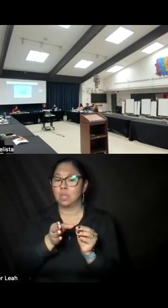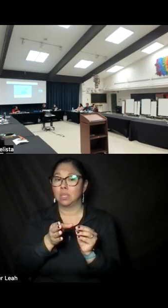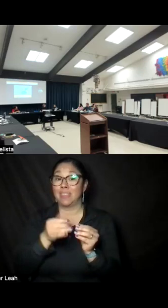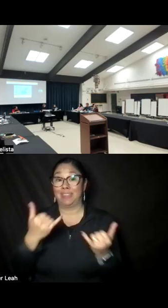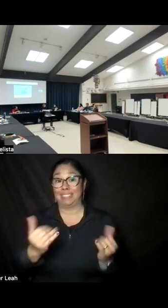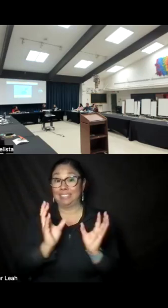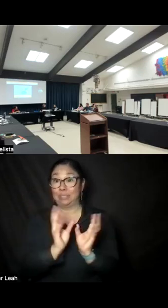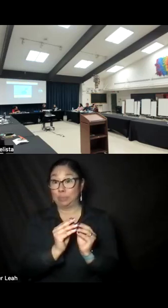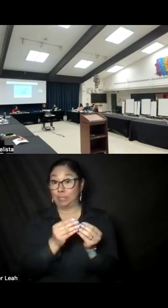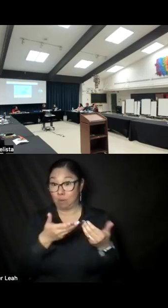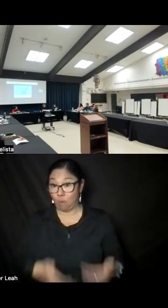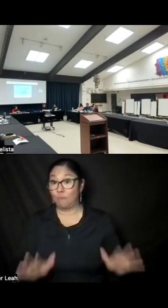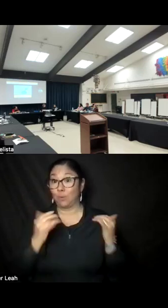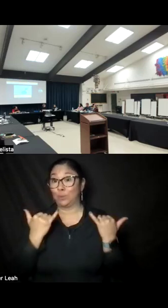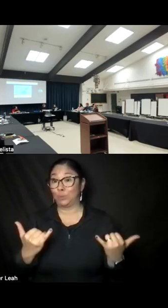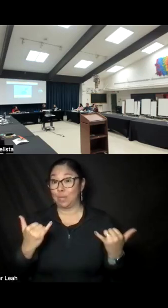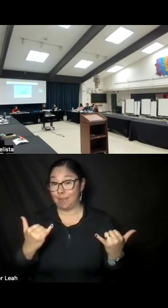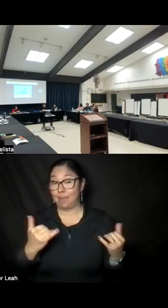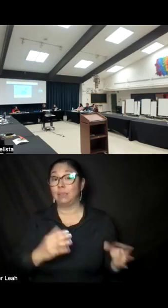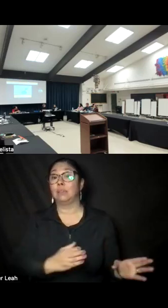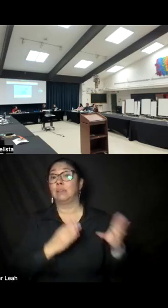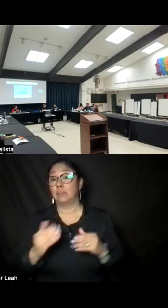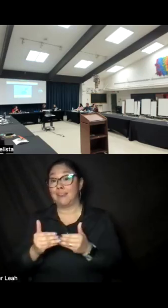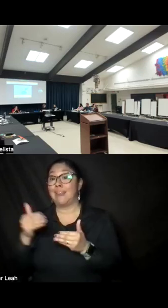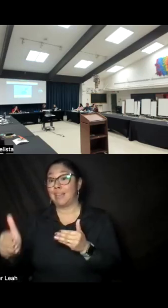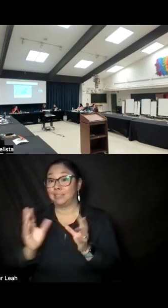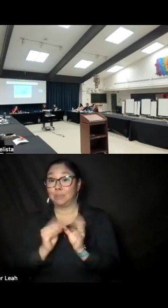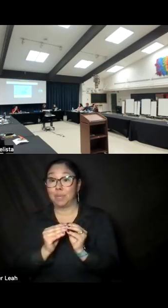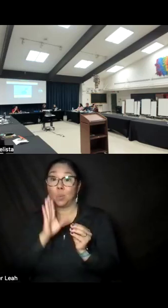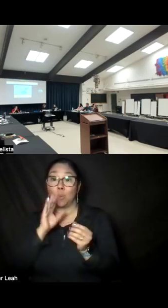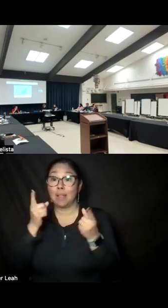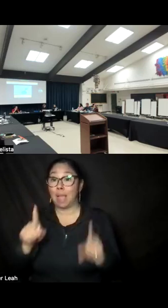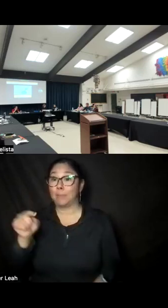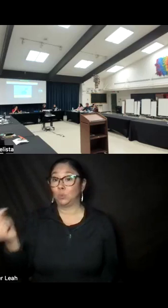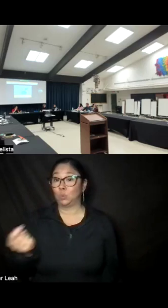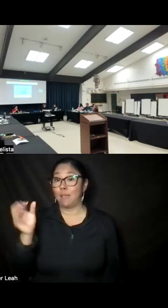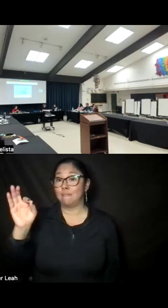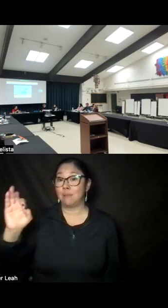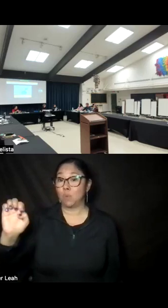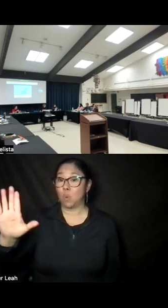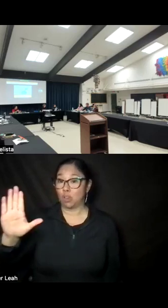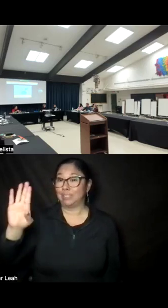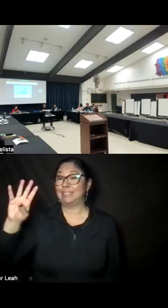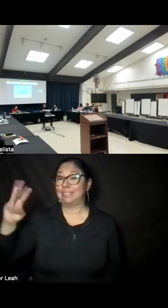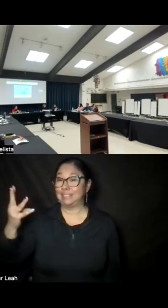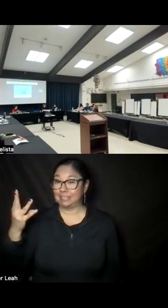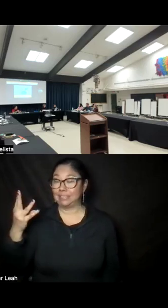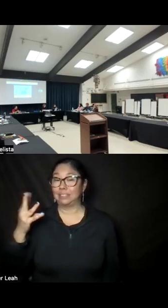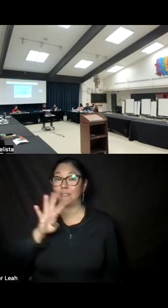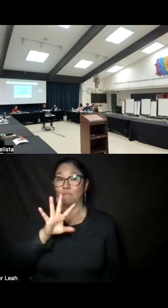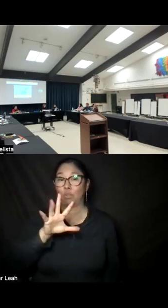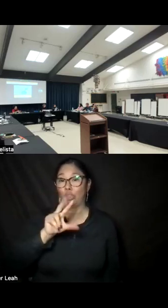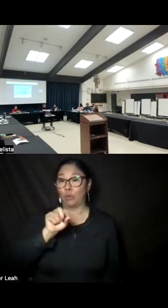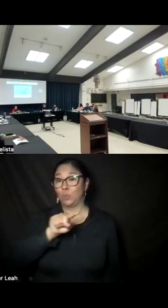concluded this meeting today. Our next meeting is Tuesday, February 6th, from